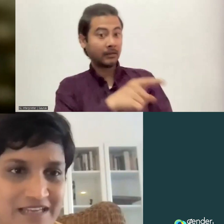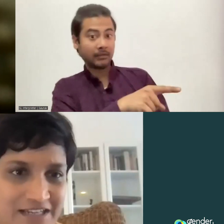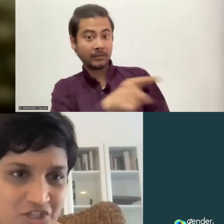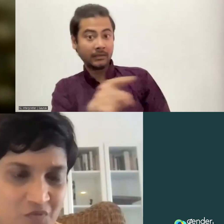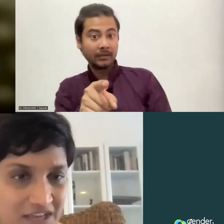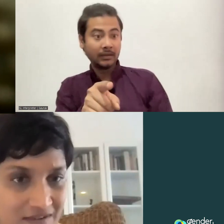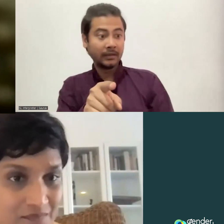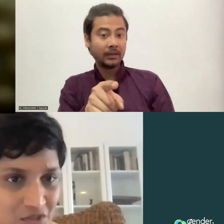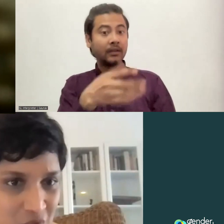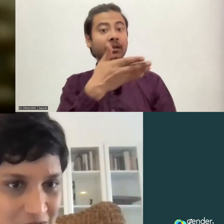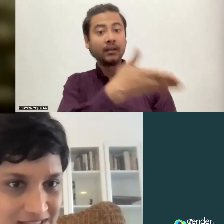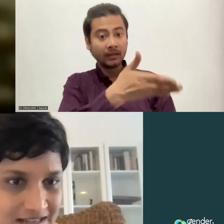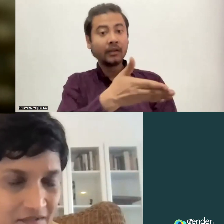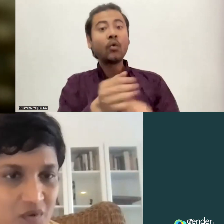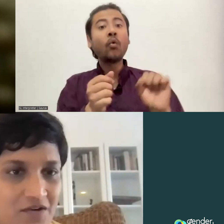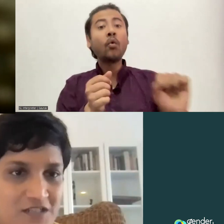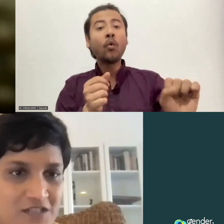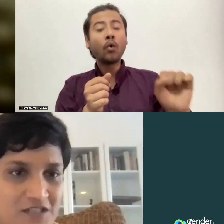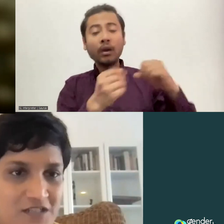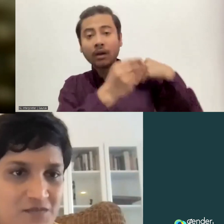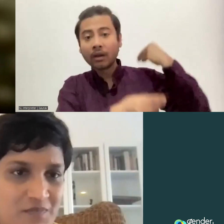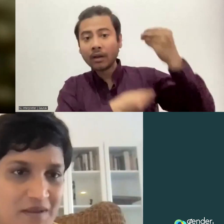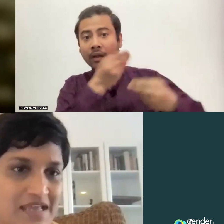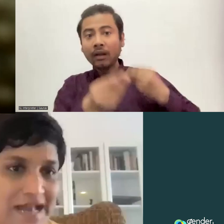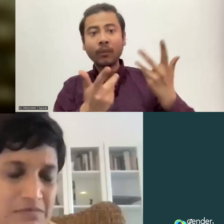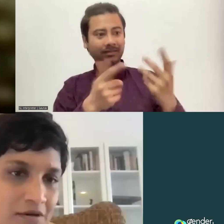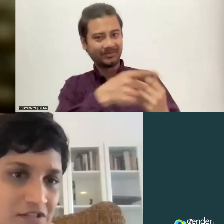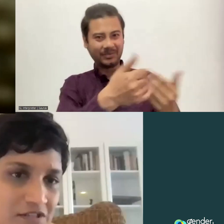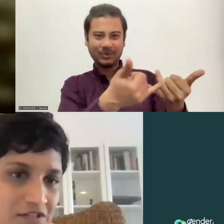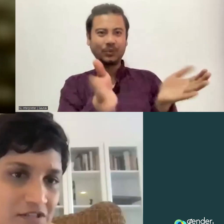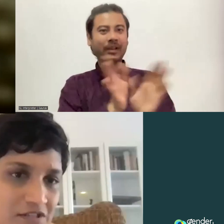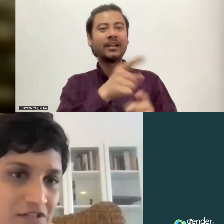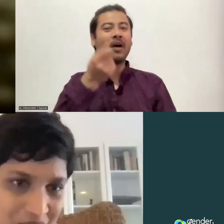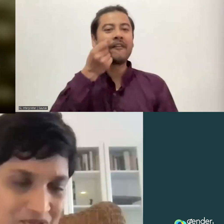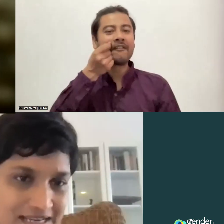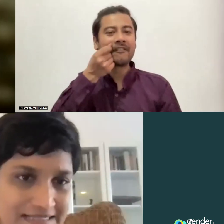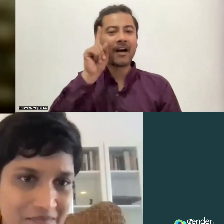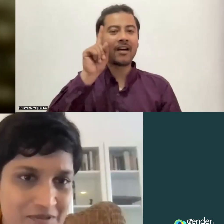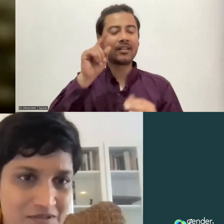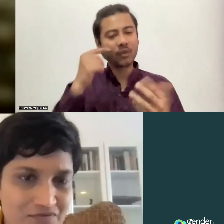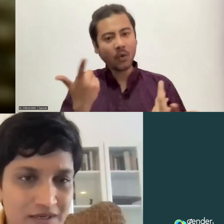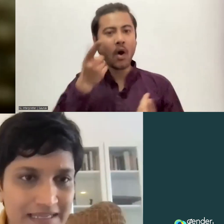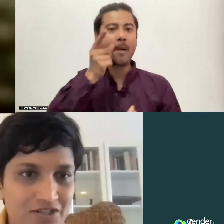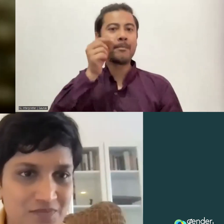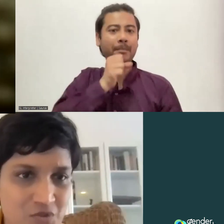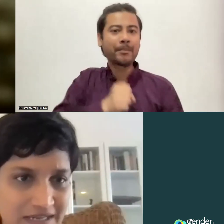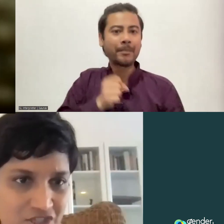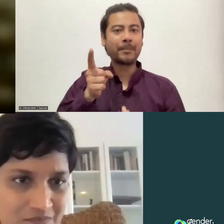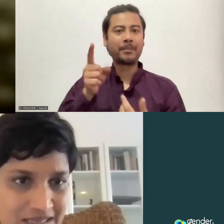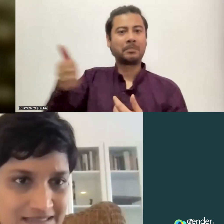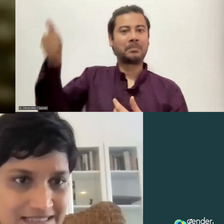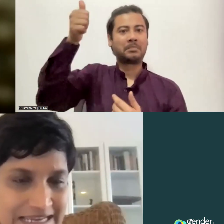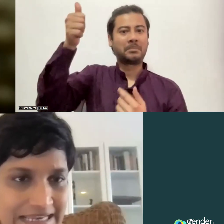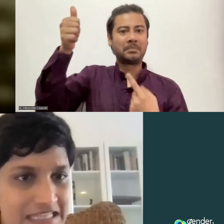of leadership. We're giving them the tools. We are not spending maximum amount of time with them. So to set examples of what true